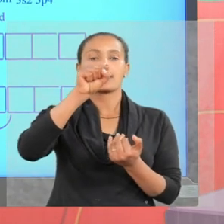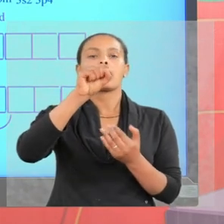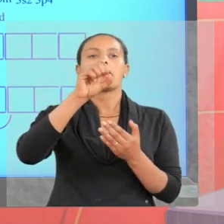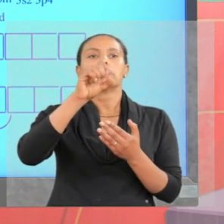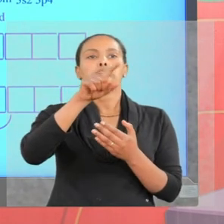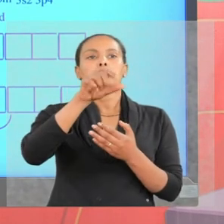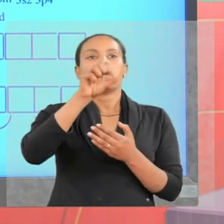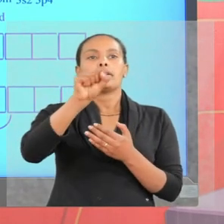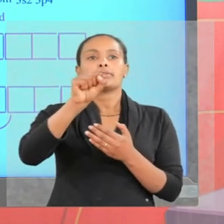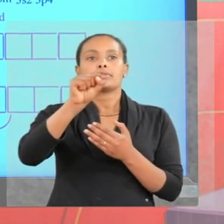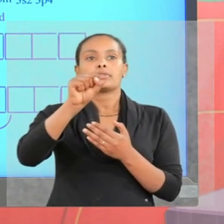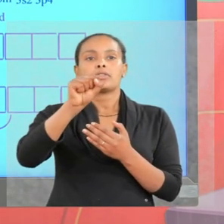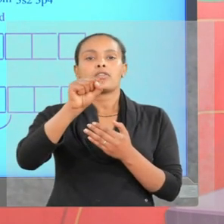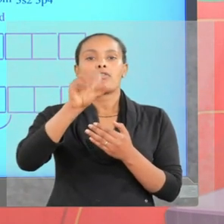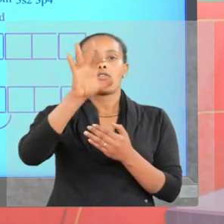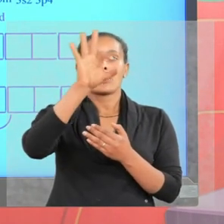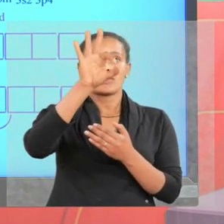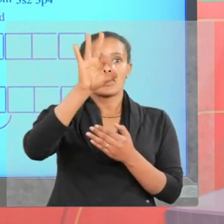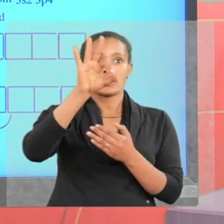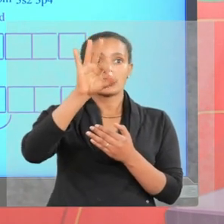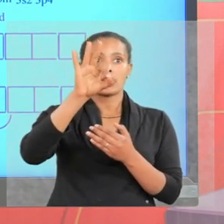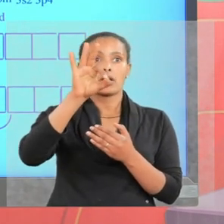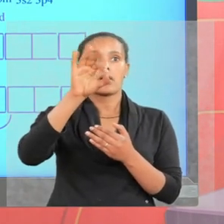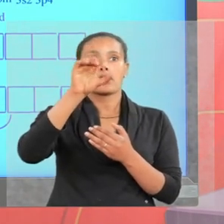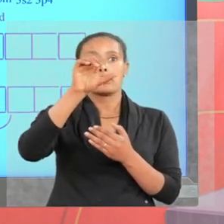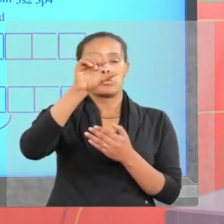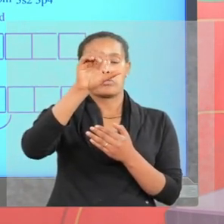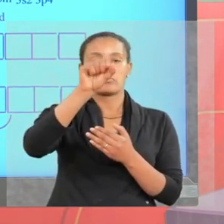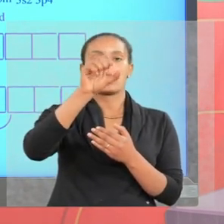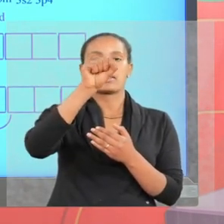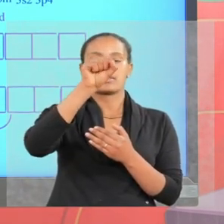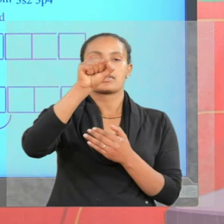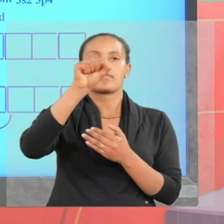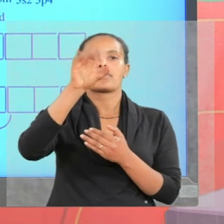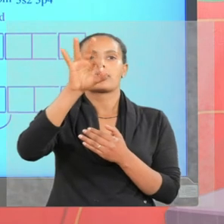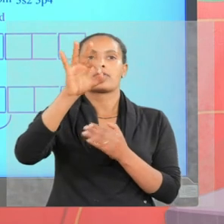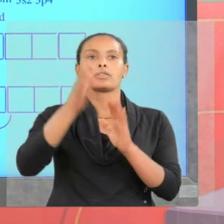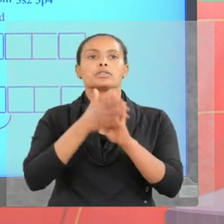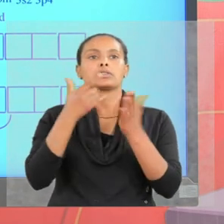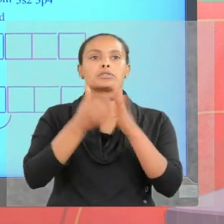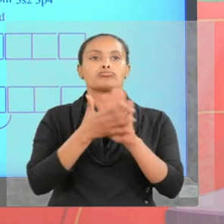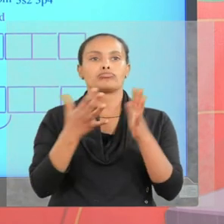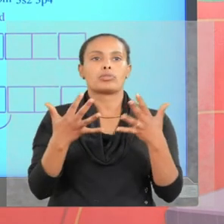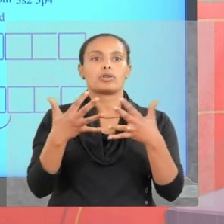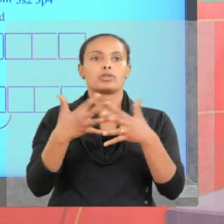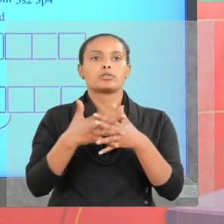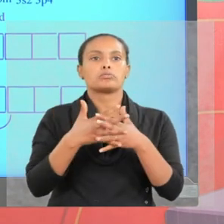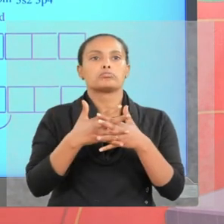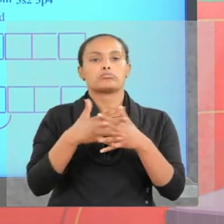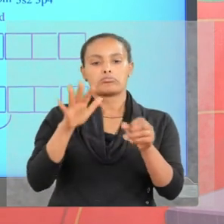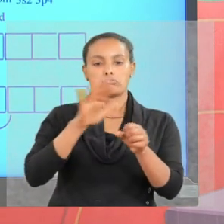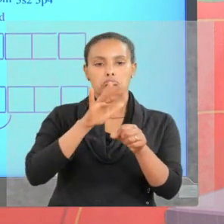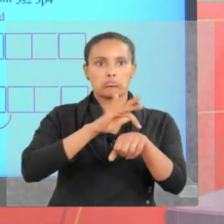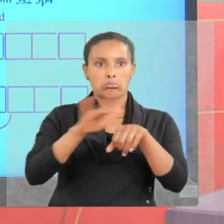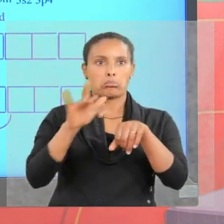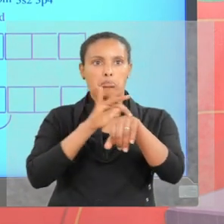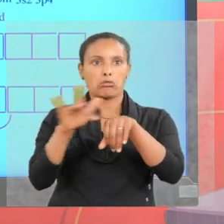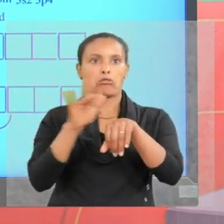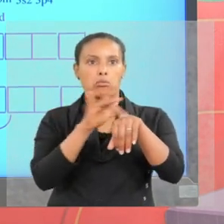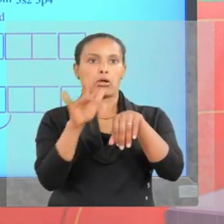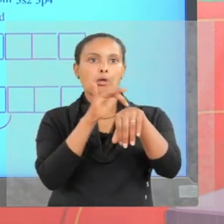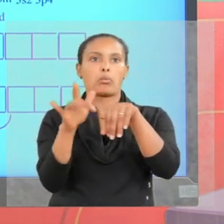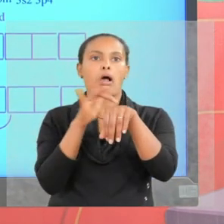states, electronic configuration of phosphorus, one of these electrons promoted to this, again this is promoted to this